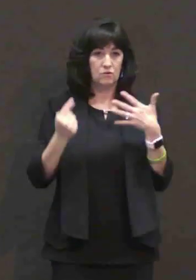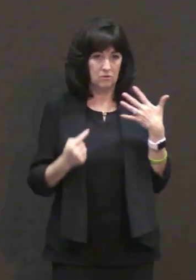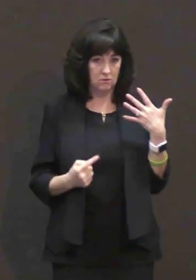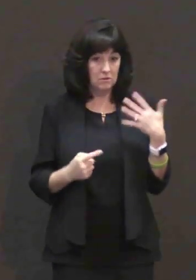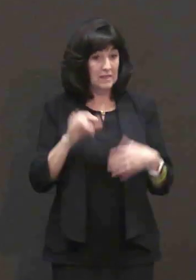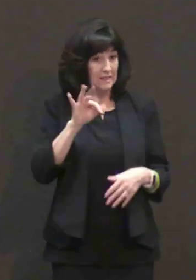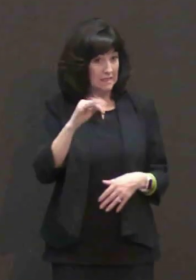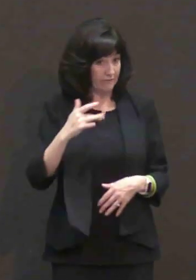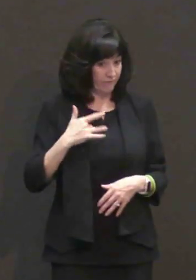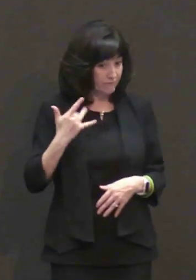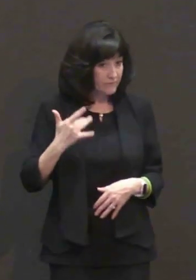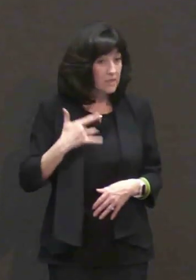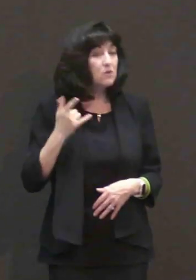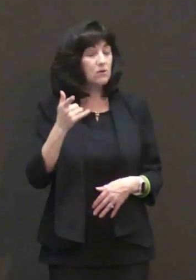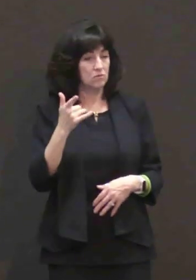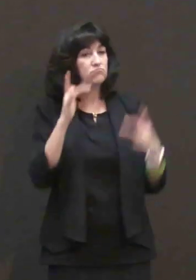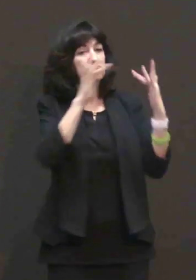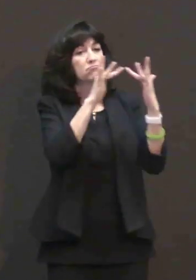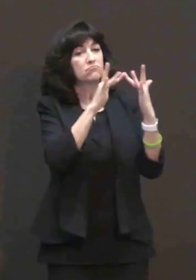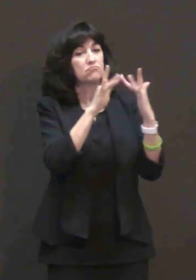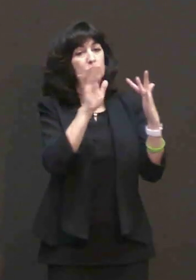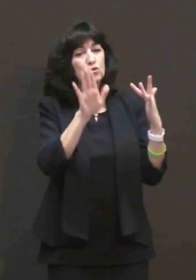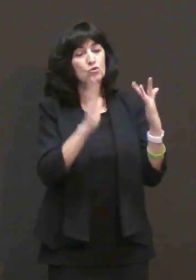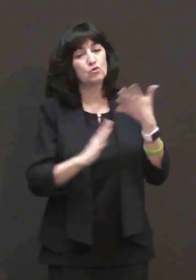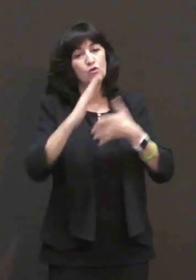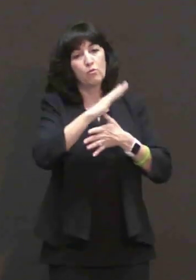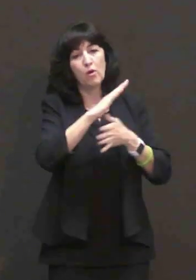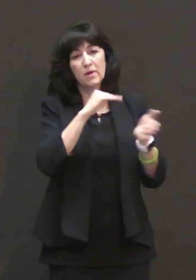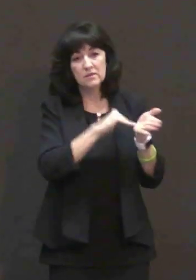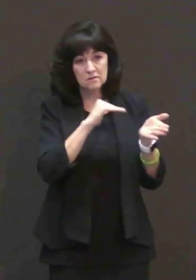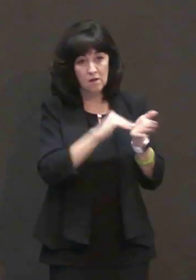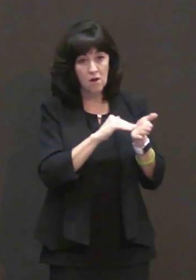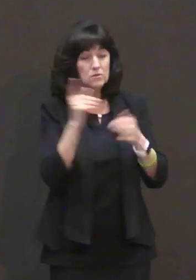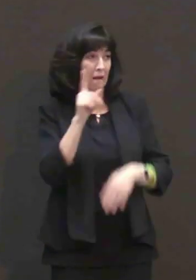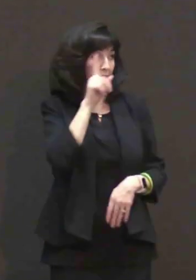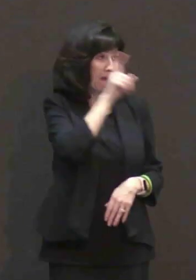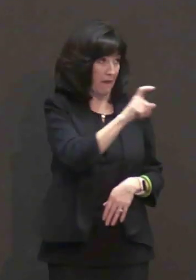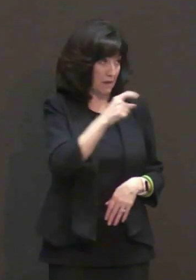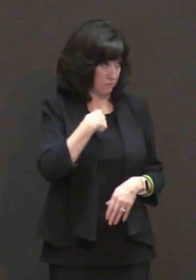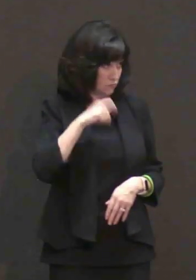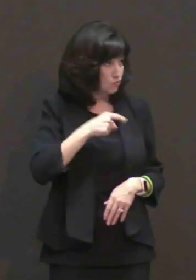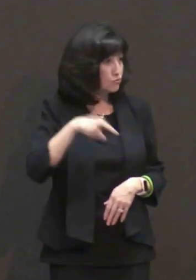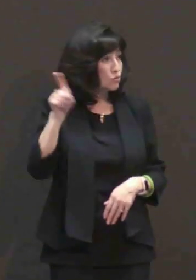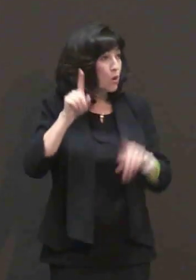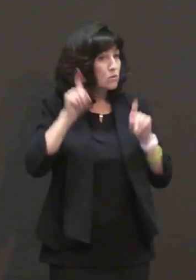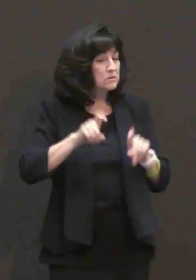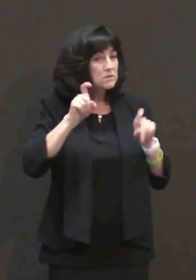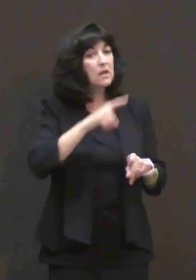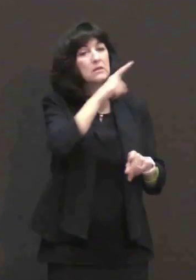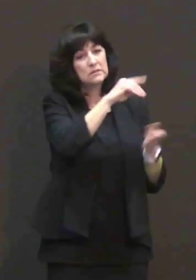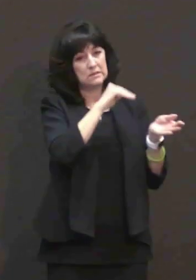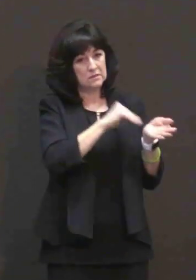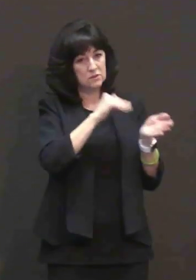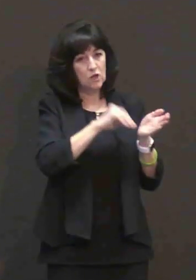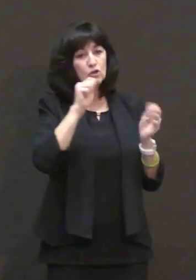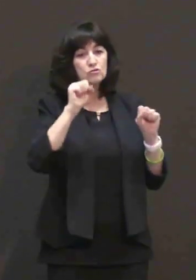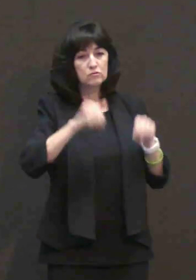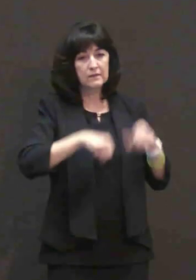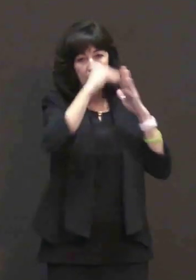care provider, talk to them as to whether or not testing is appropriate for you. They can refer you to one of the testing